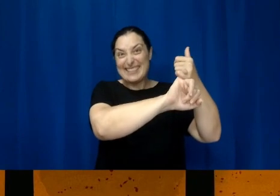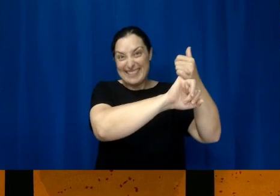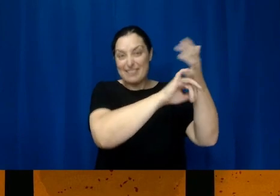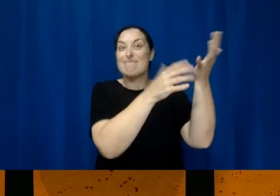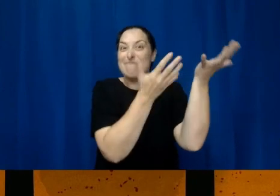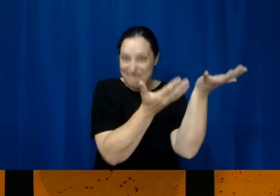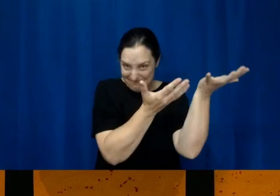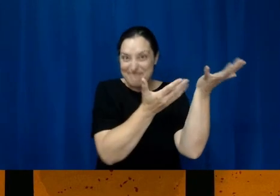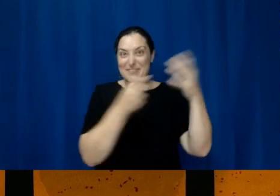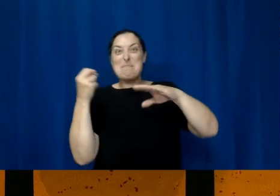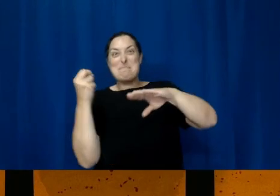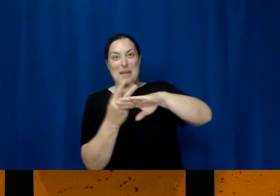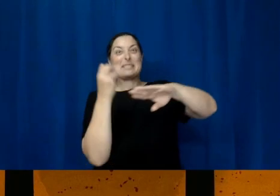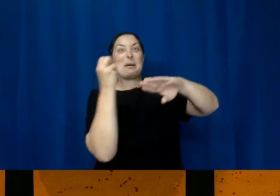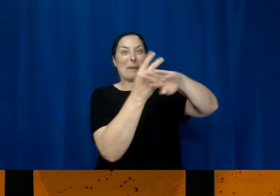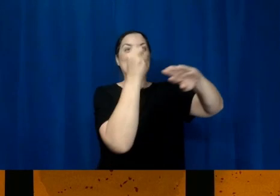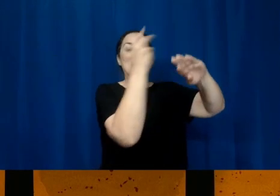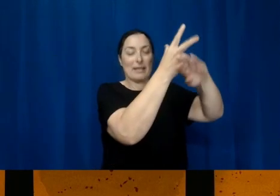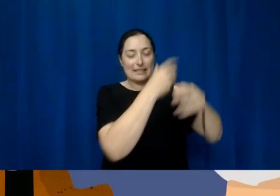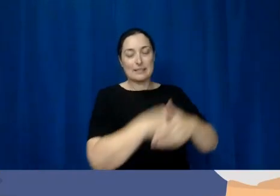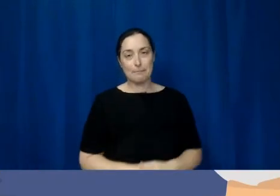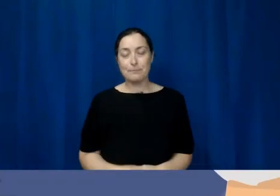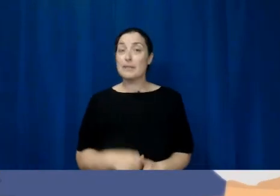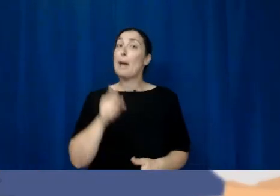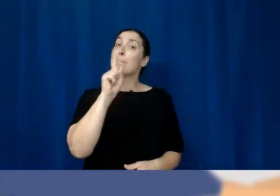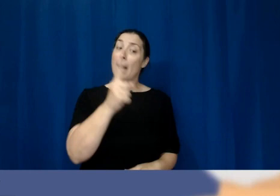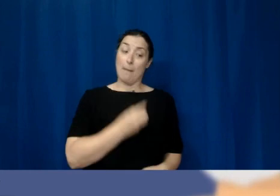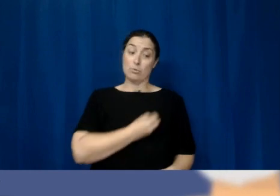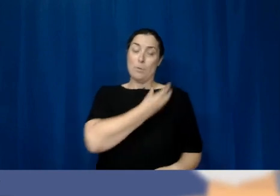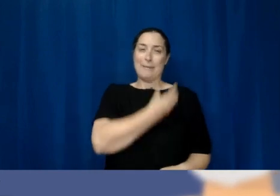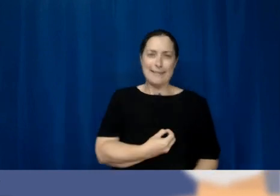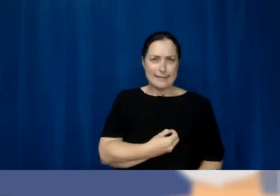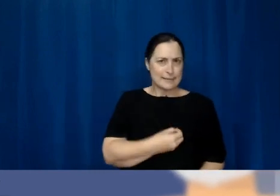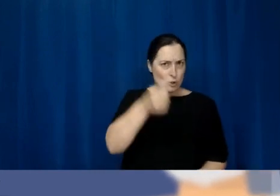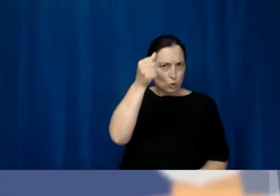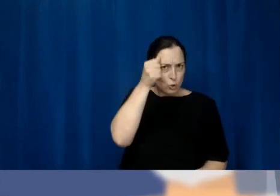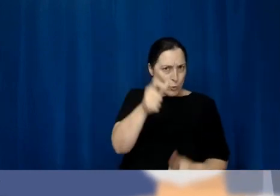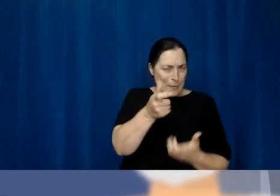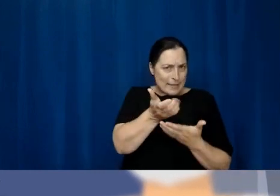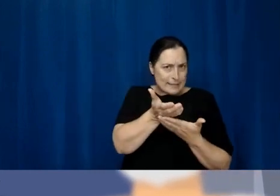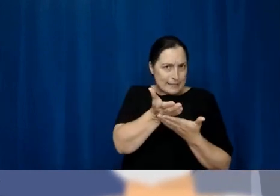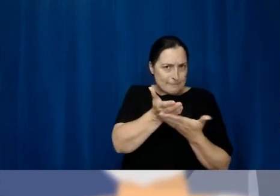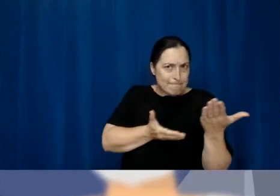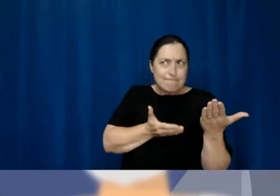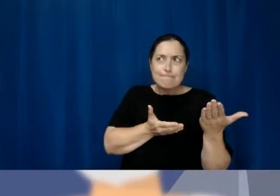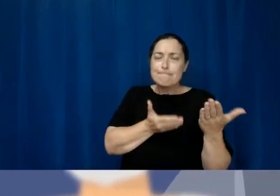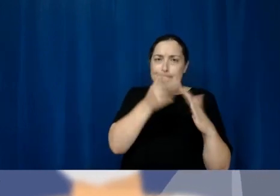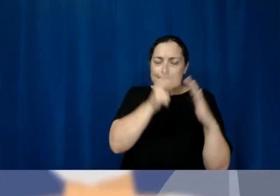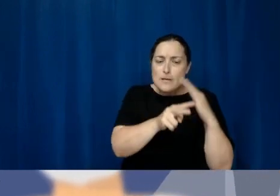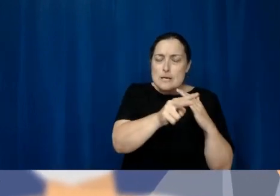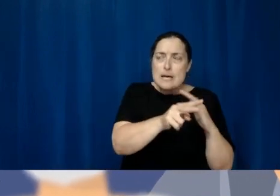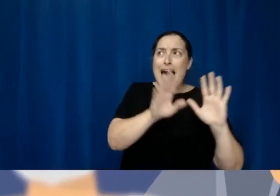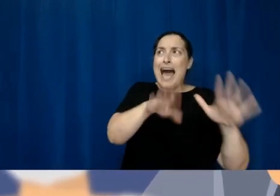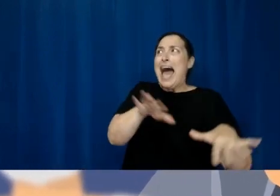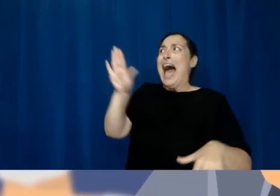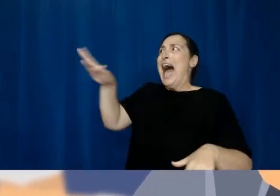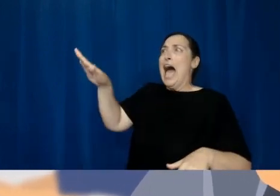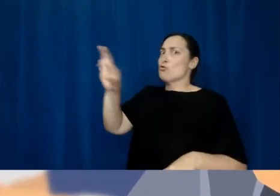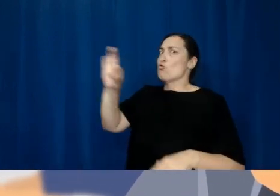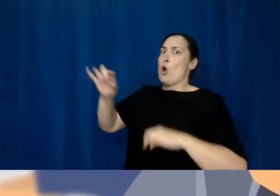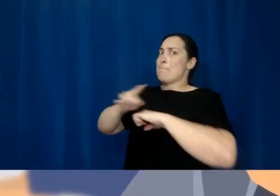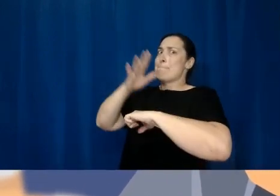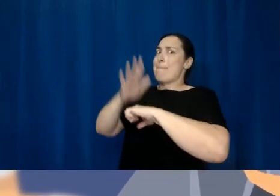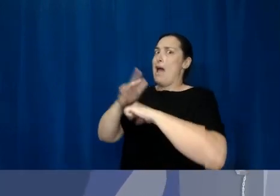the ancient Greek creation story. Luckily, Prometheus overheard the Fates' prophecy and advised Zeus not to marry